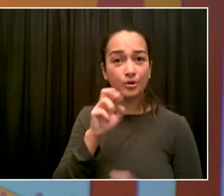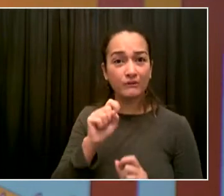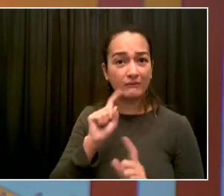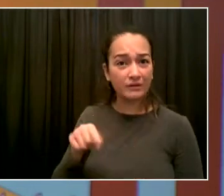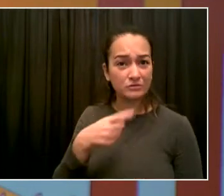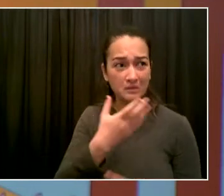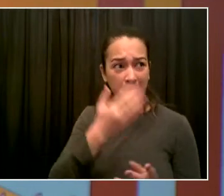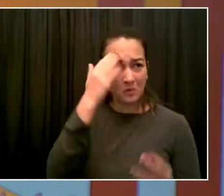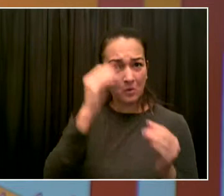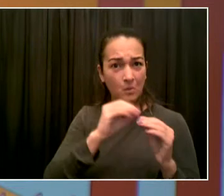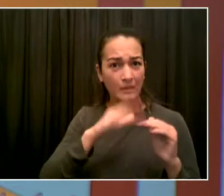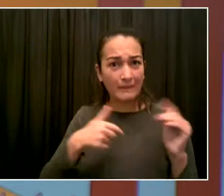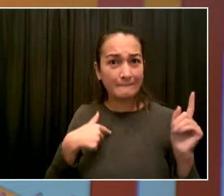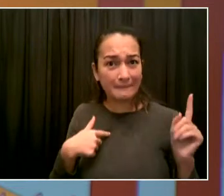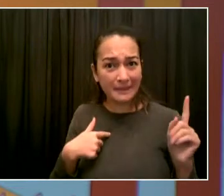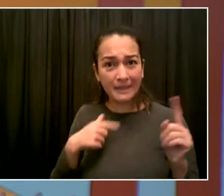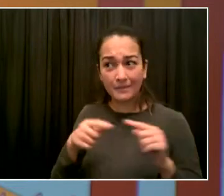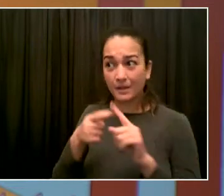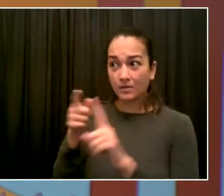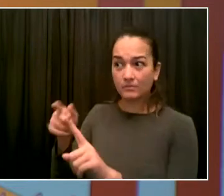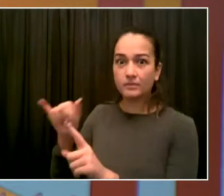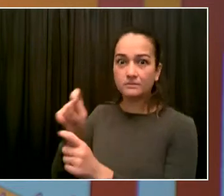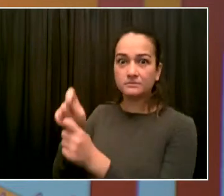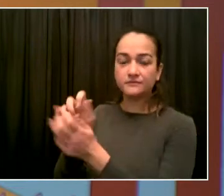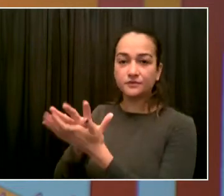particular, or else we'll go to the Chancellor?